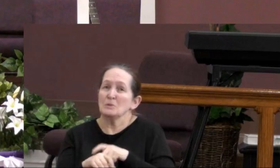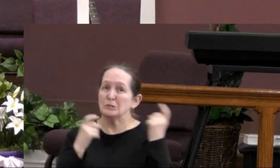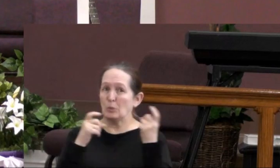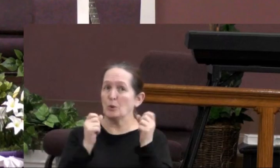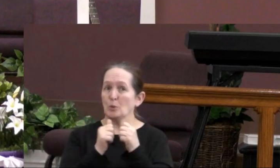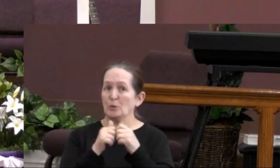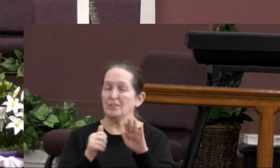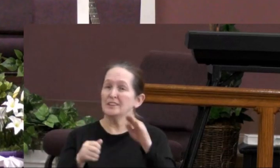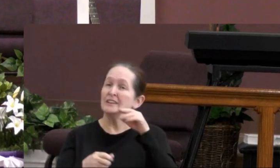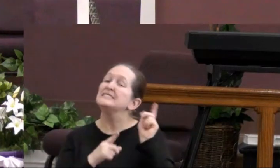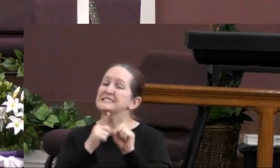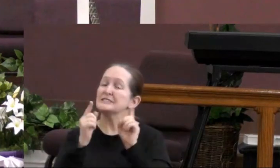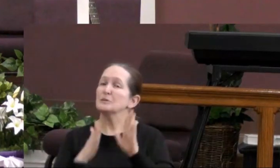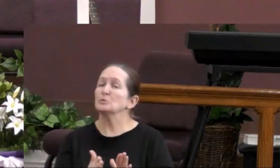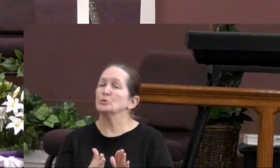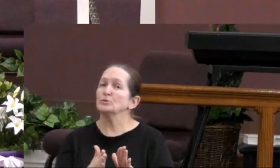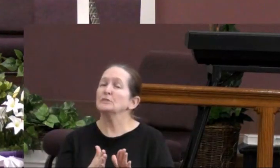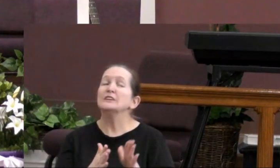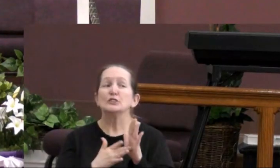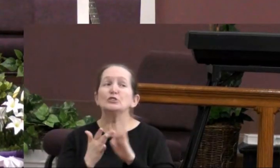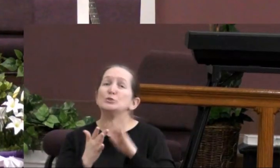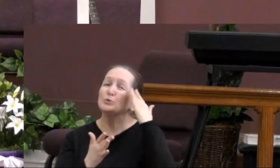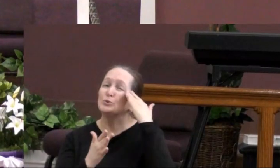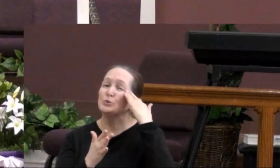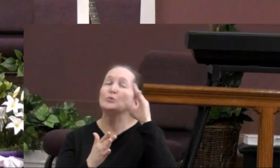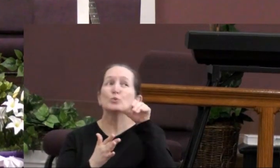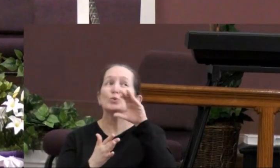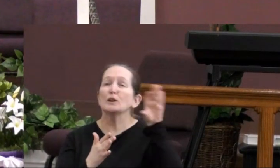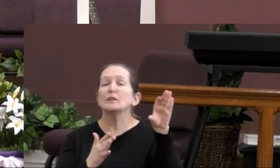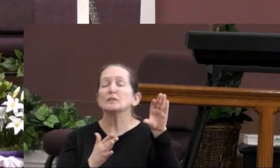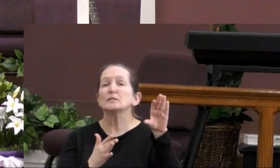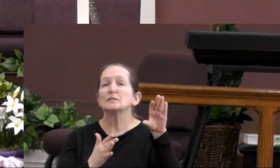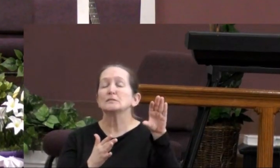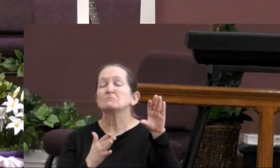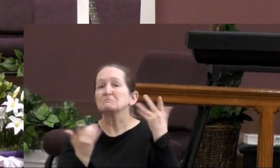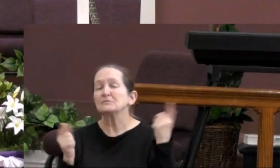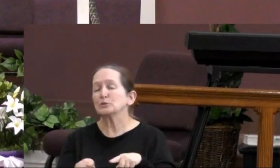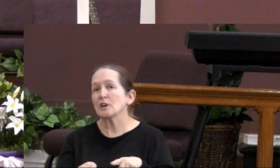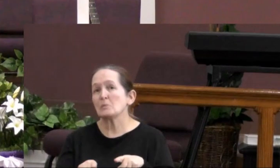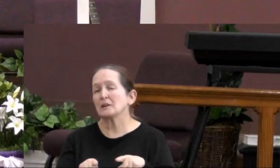as he knew the cross was coming.